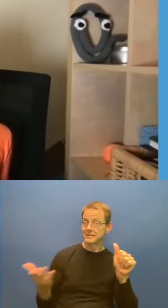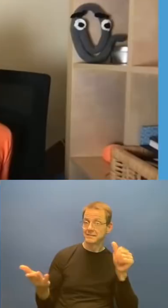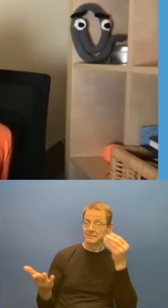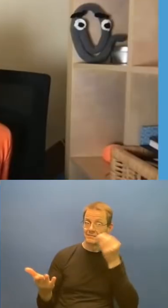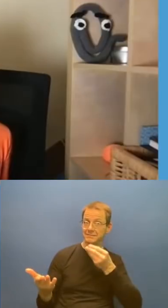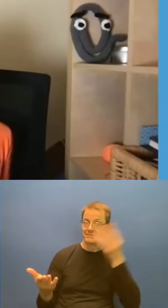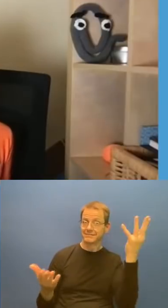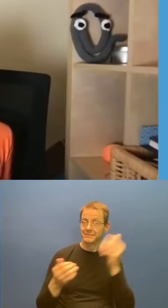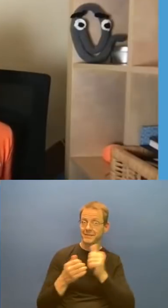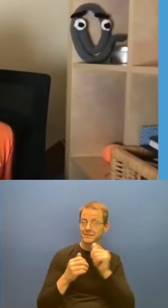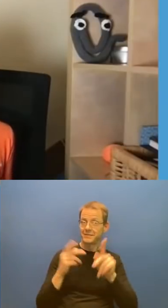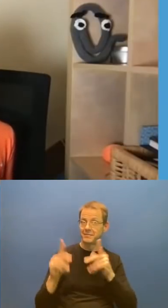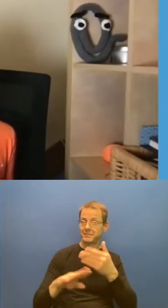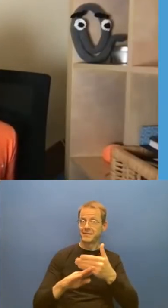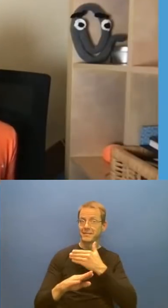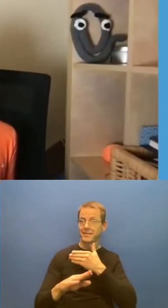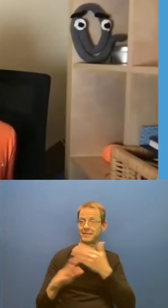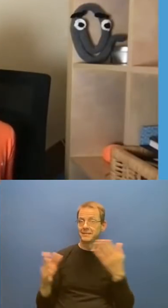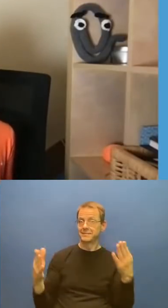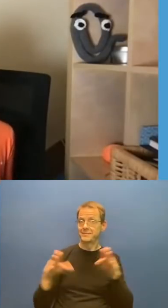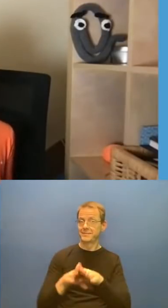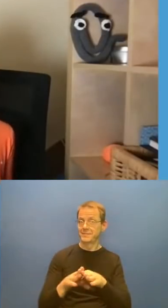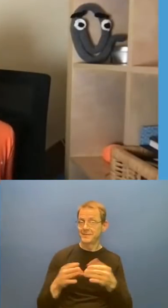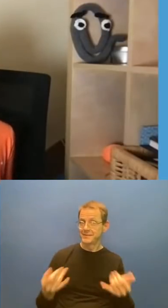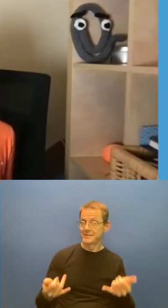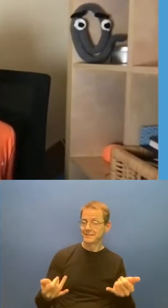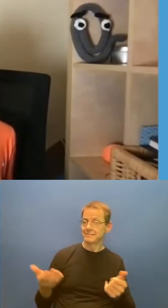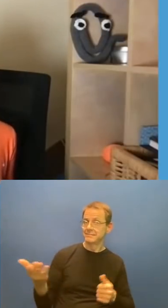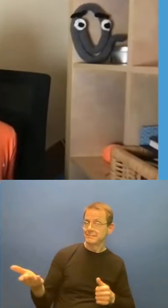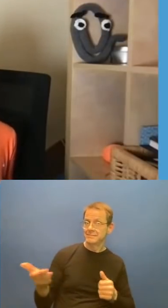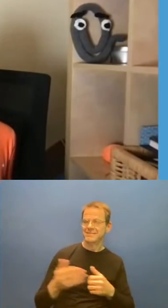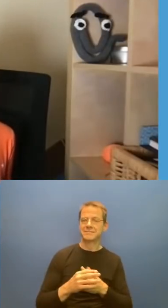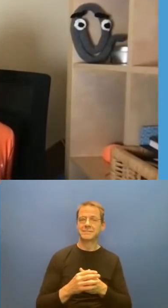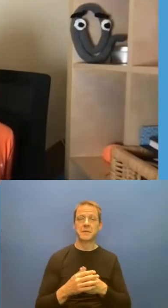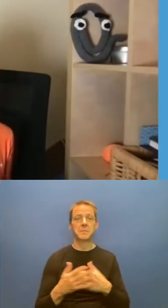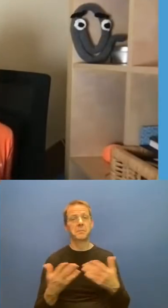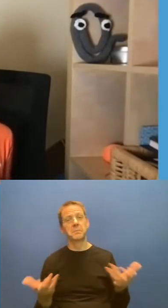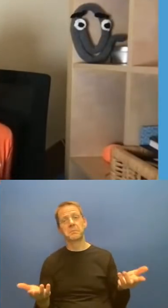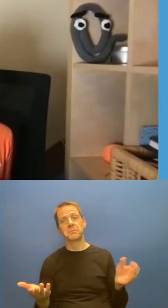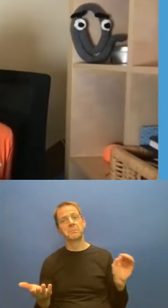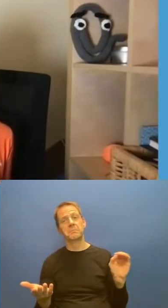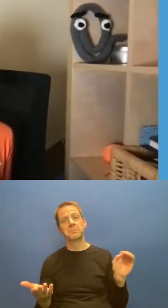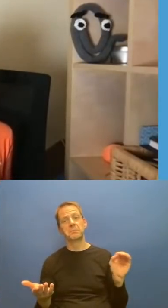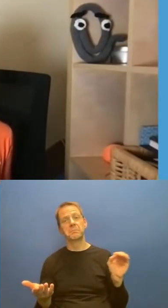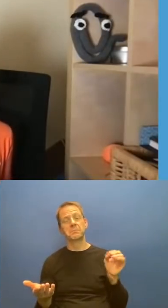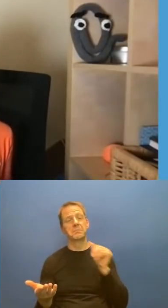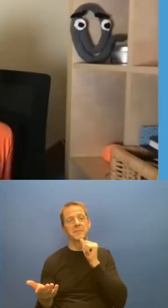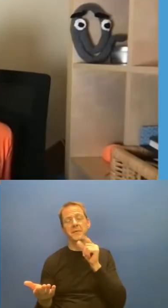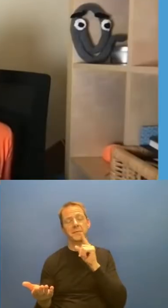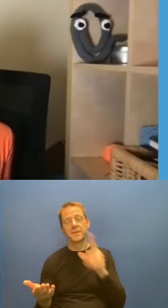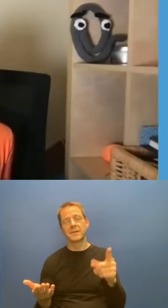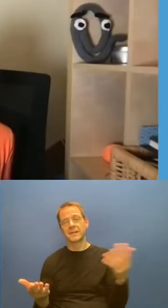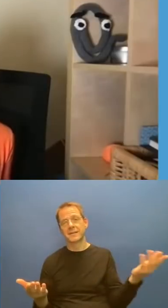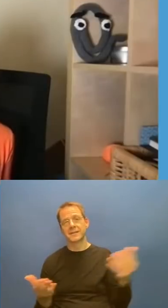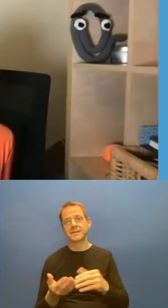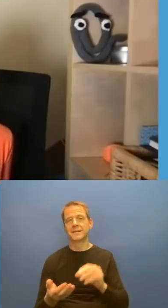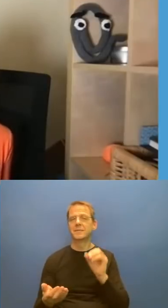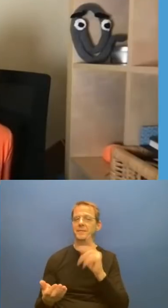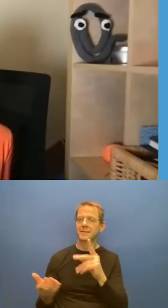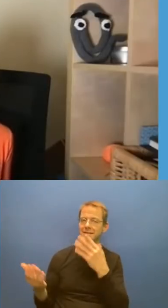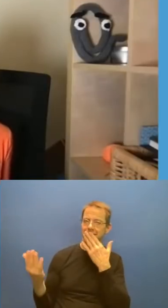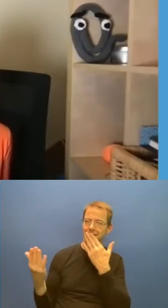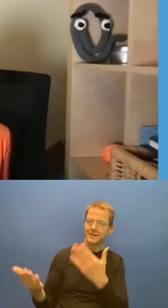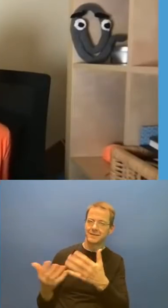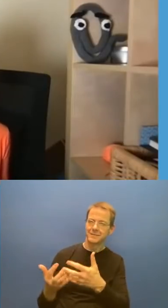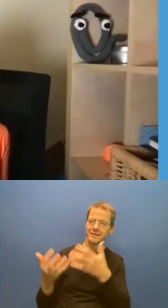No, not really. Well, thank you so very much, Eleanor, for agreeing to come on and talk to me a little bit about what it was like for you to